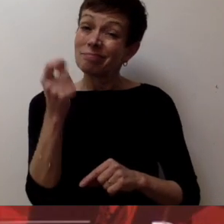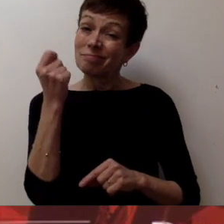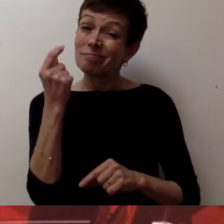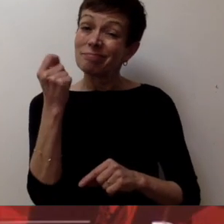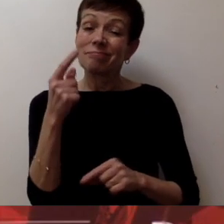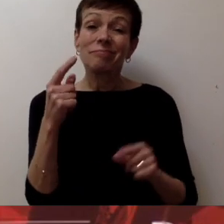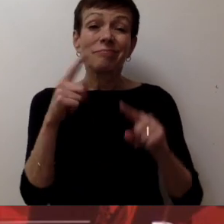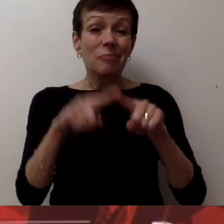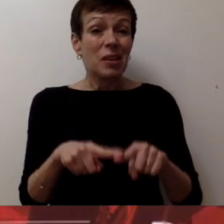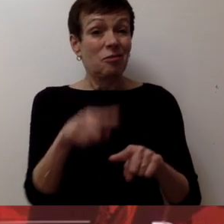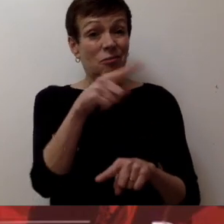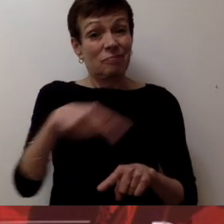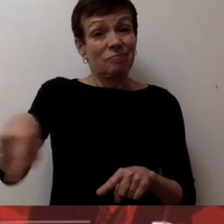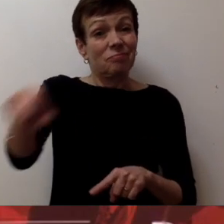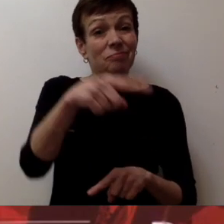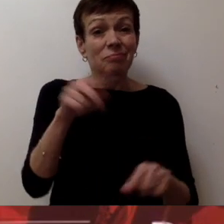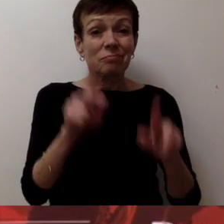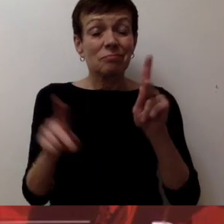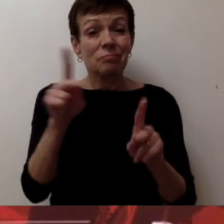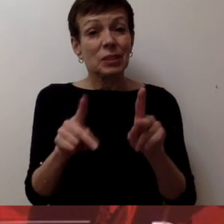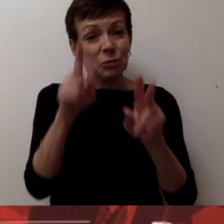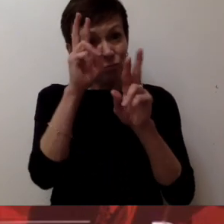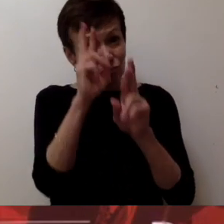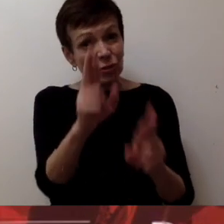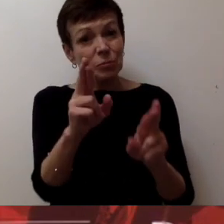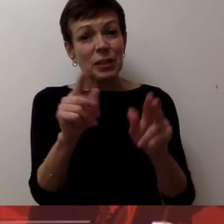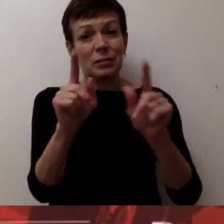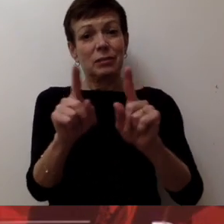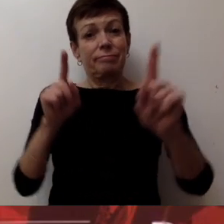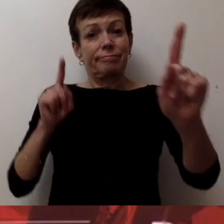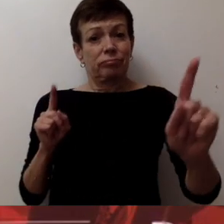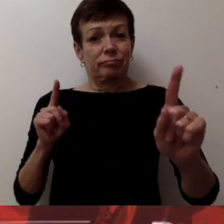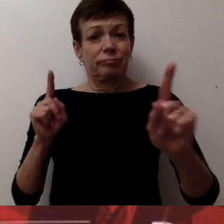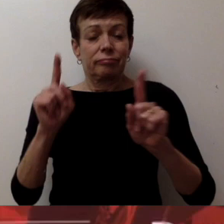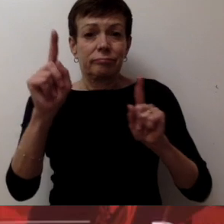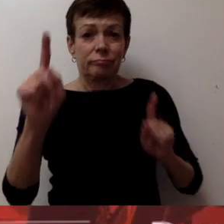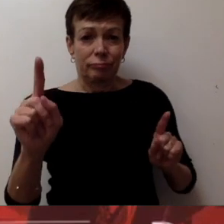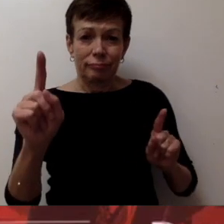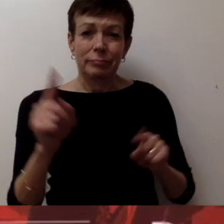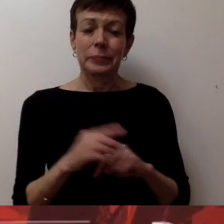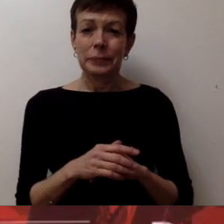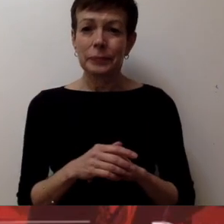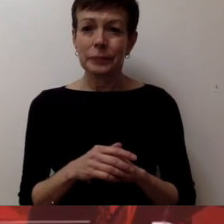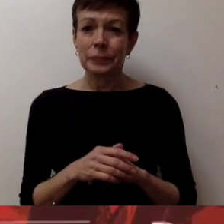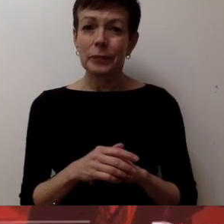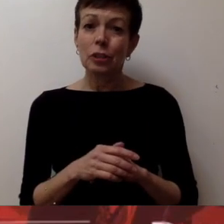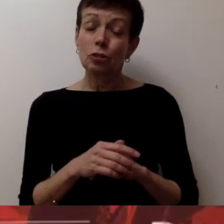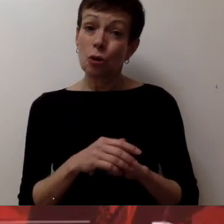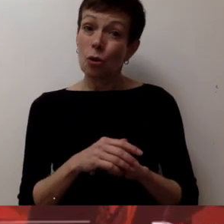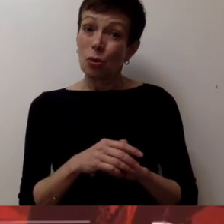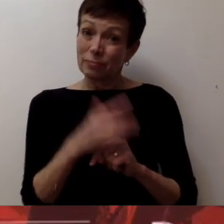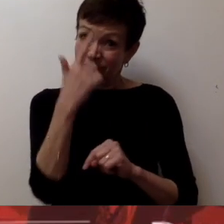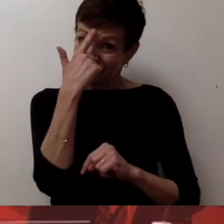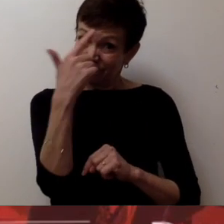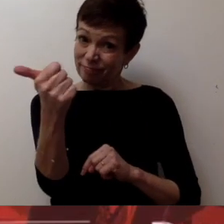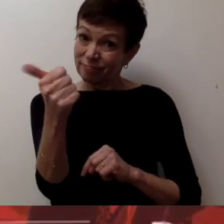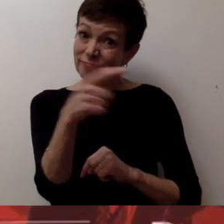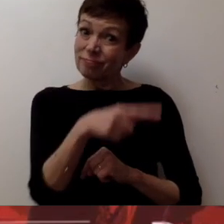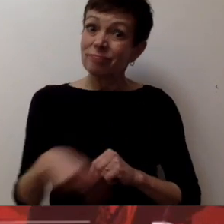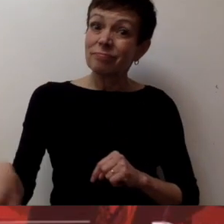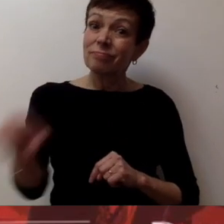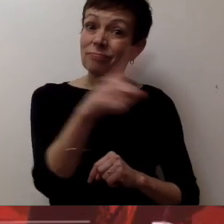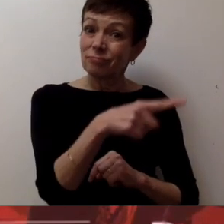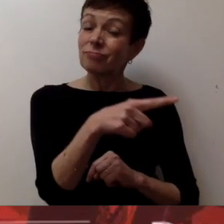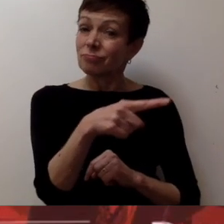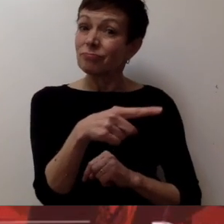to our public's social distancing and respect of that. So we put agency in your hands with respect to